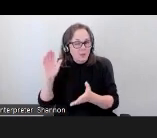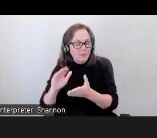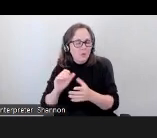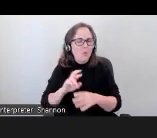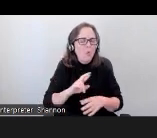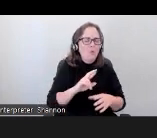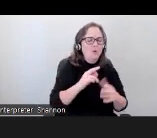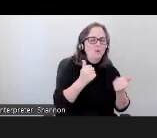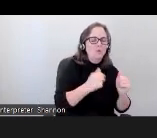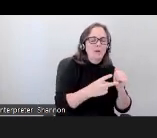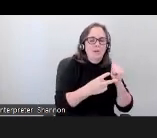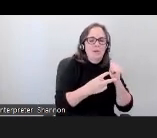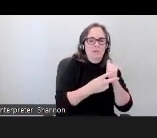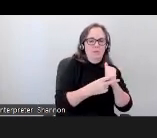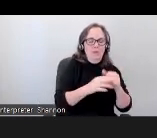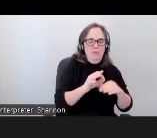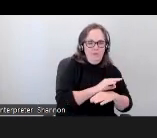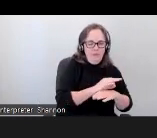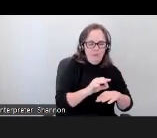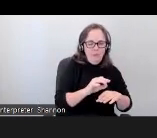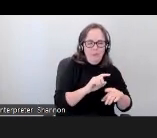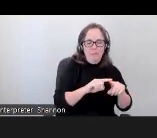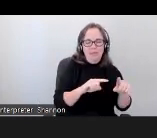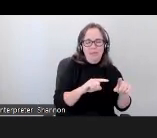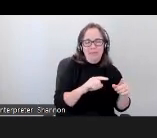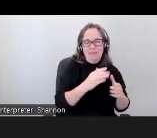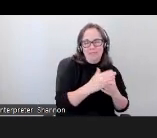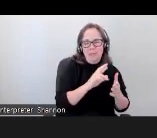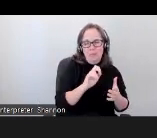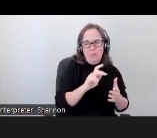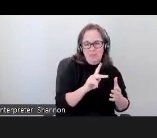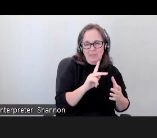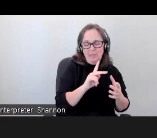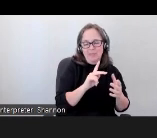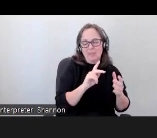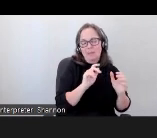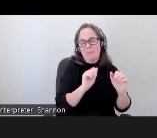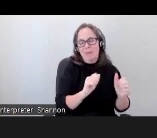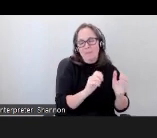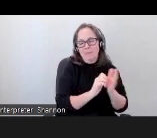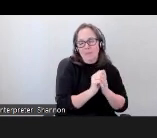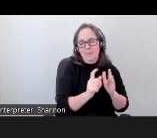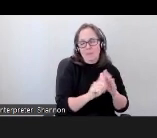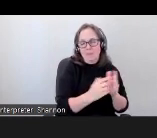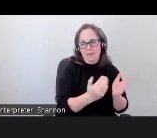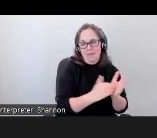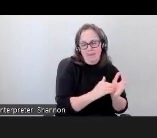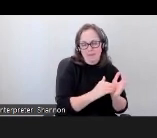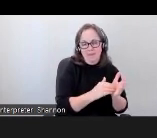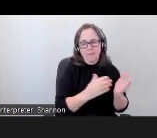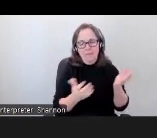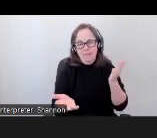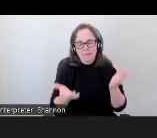preserve function but take some risks with oncologic outcomes? And these